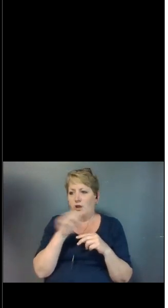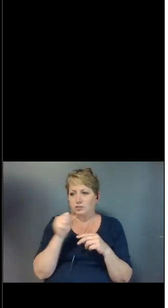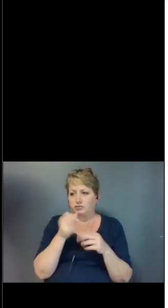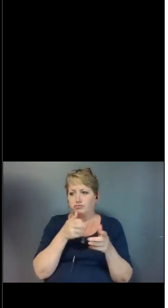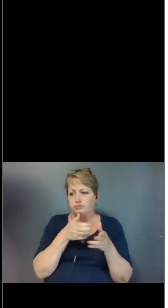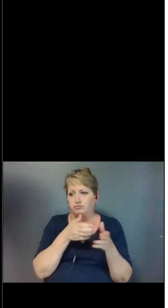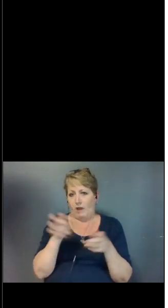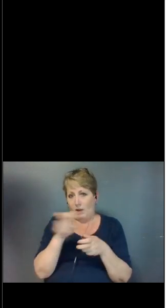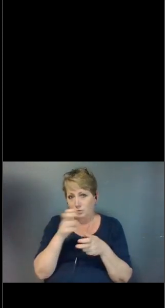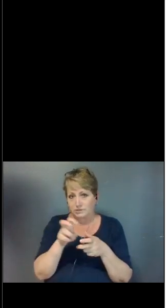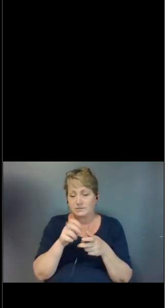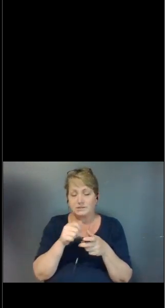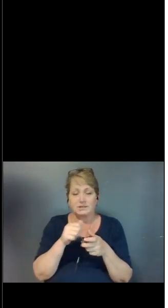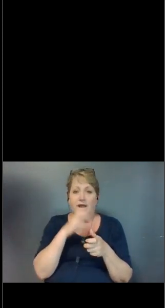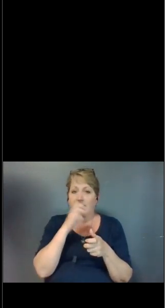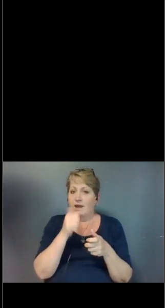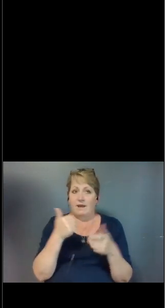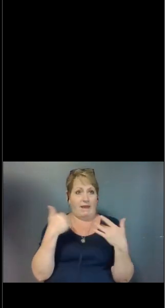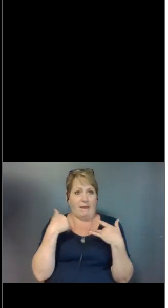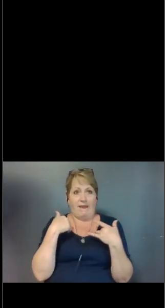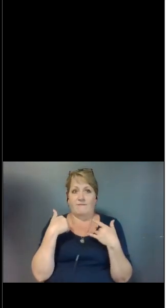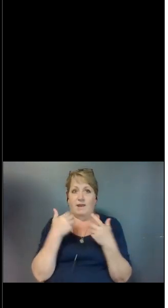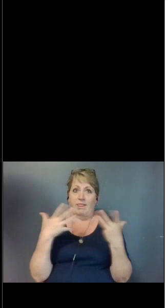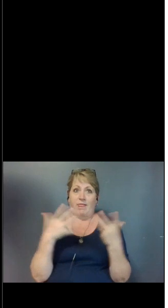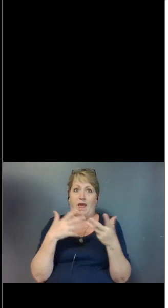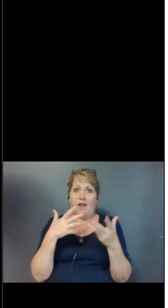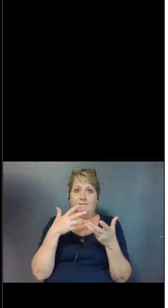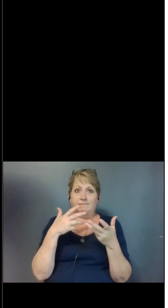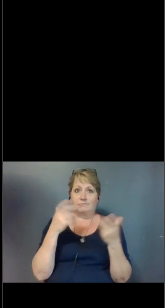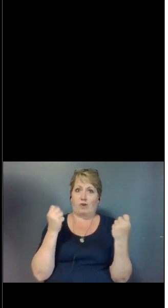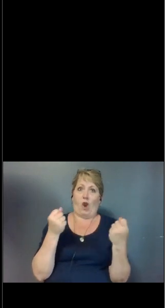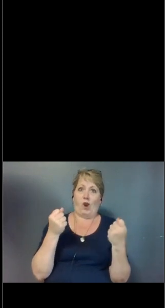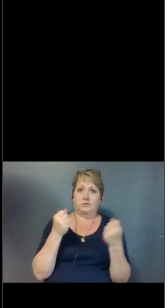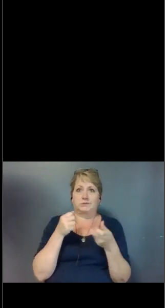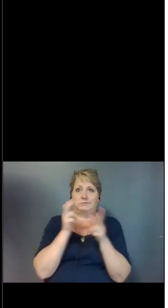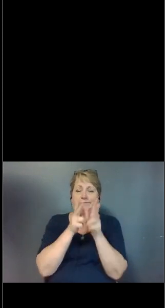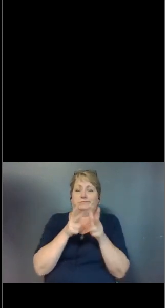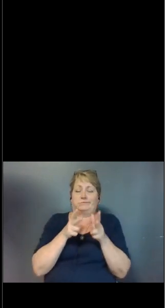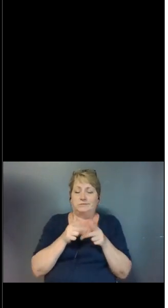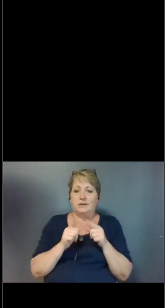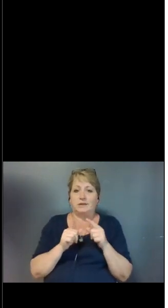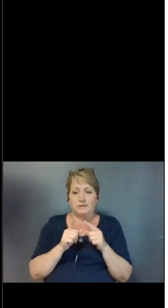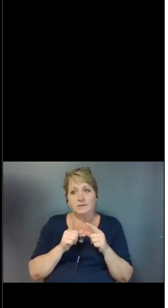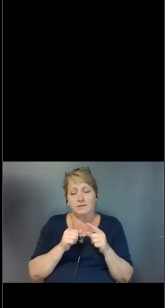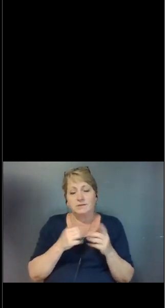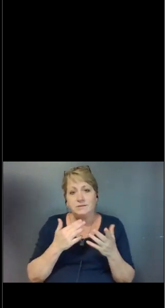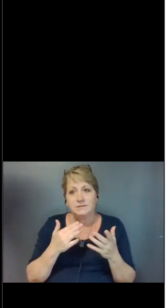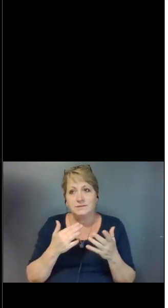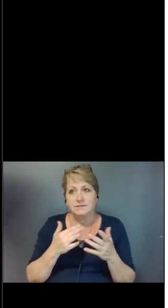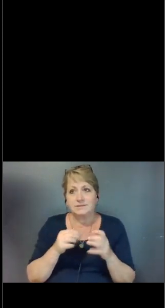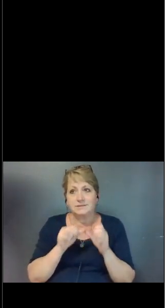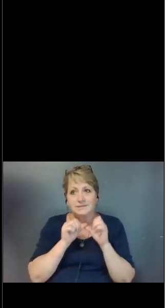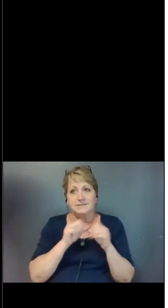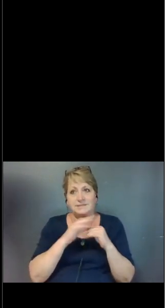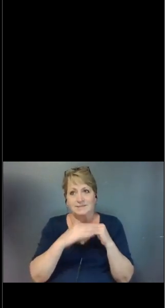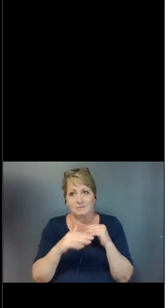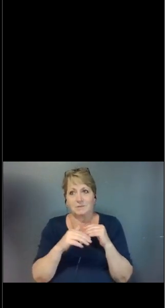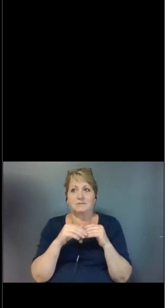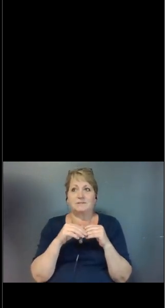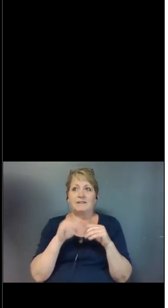This is good environmental and sustainable practice. However, with limited funding available to NFTA